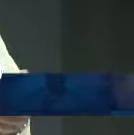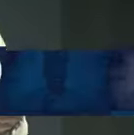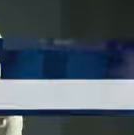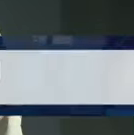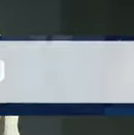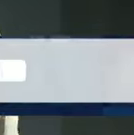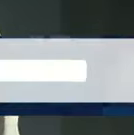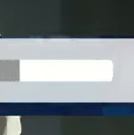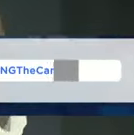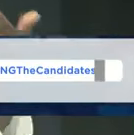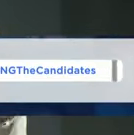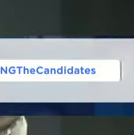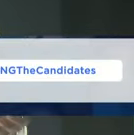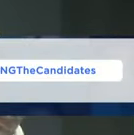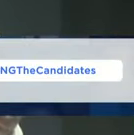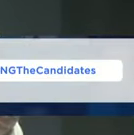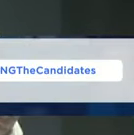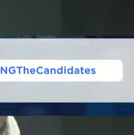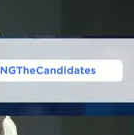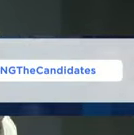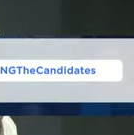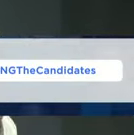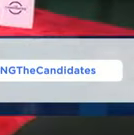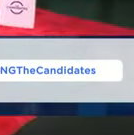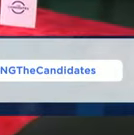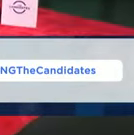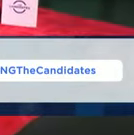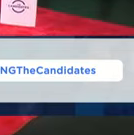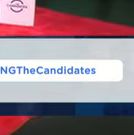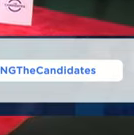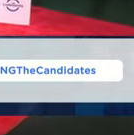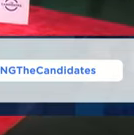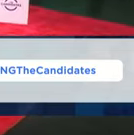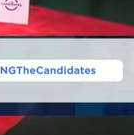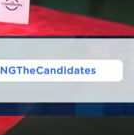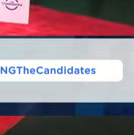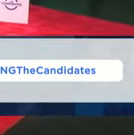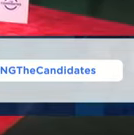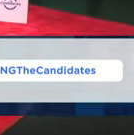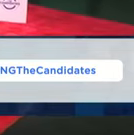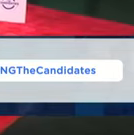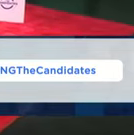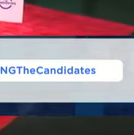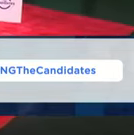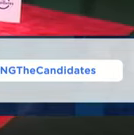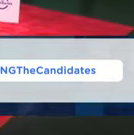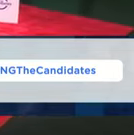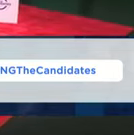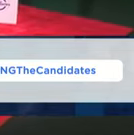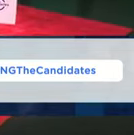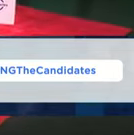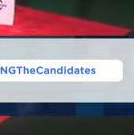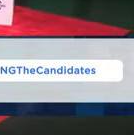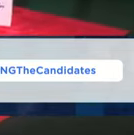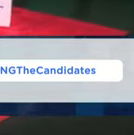need for us to produce 1,000 doctors in Kano? And I think you so are now... So now, that's the issue of production. Yes. Now, the